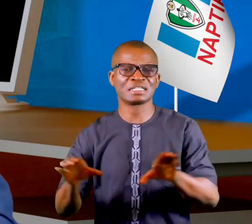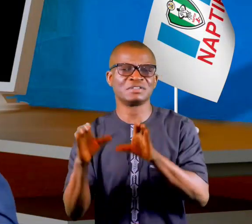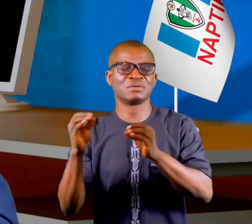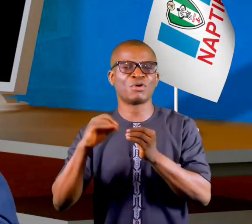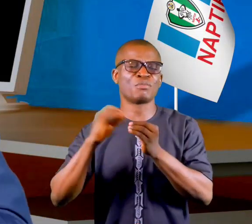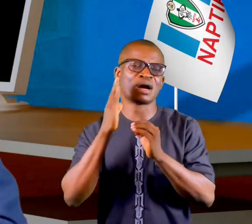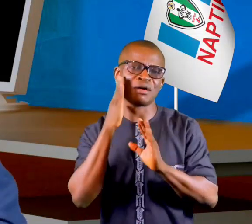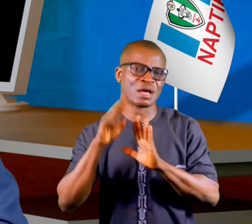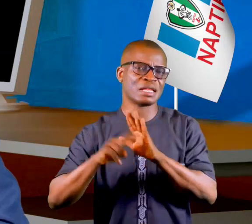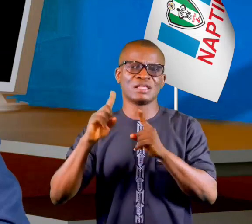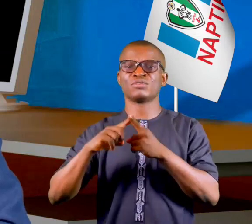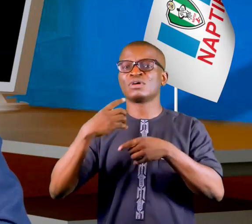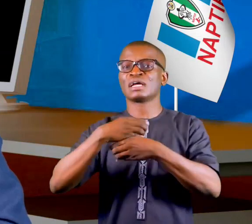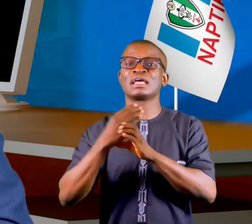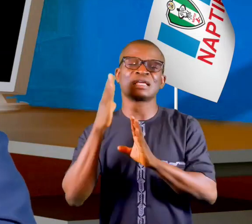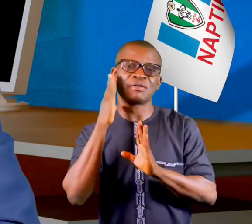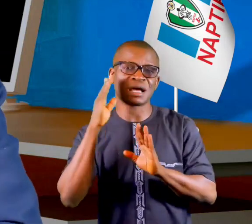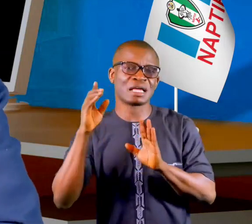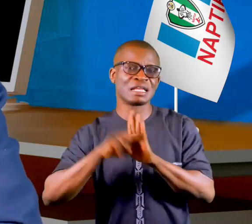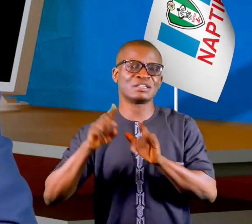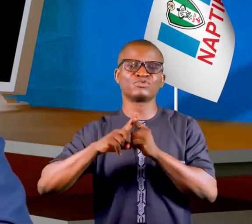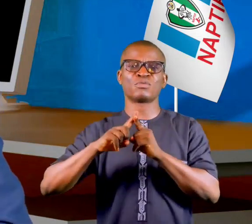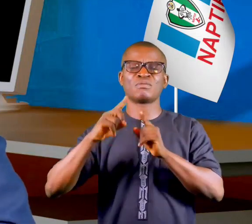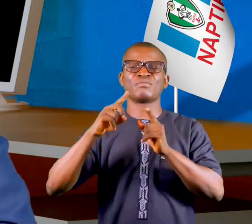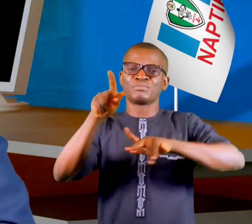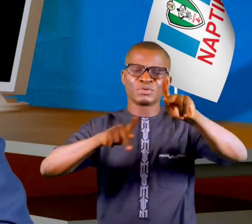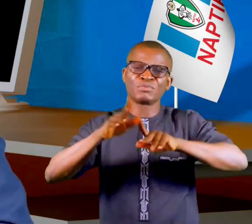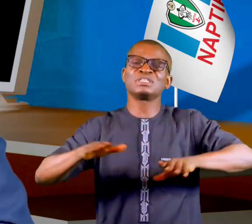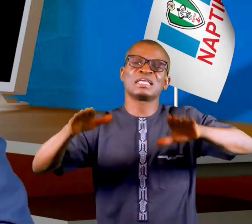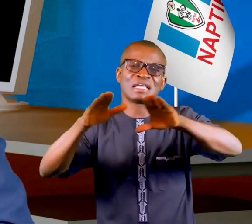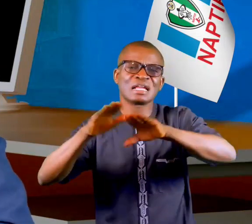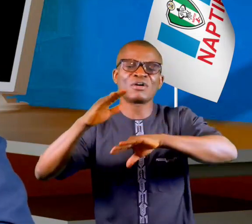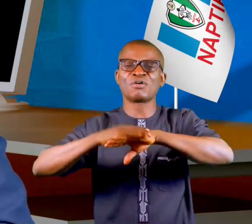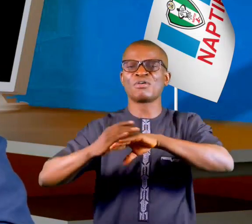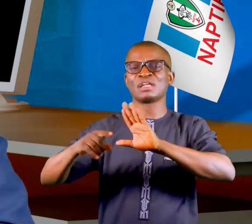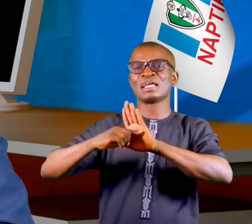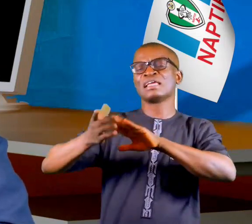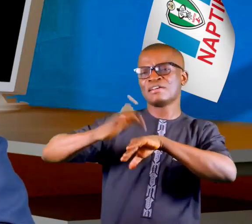enlighten the public on the effects of SGBV.